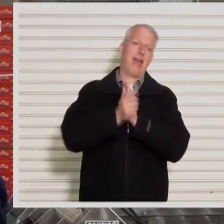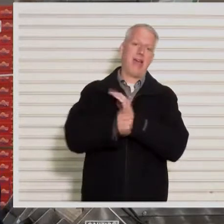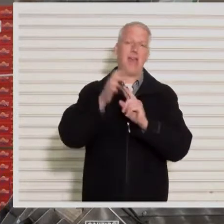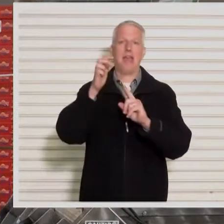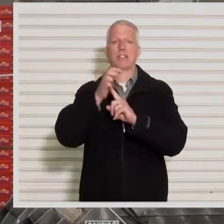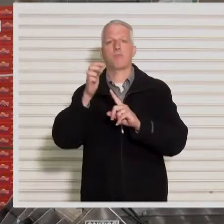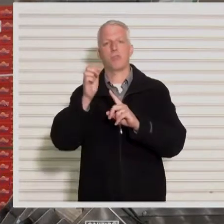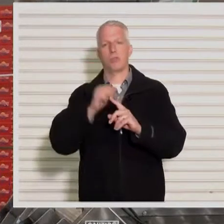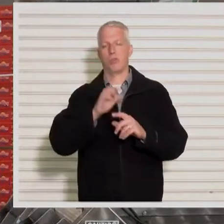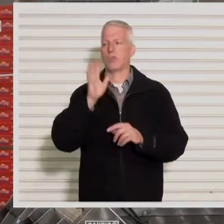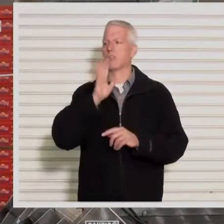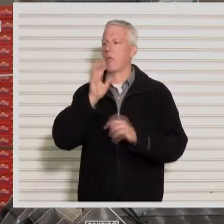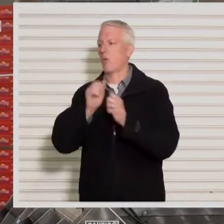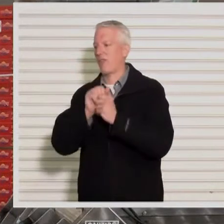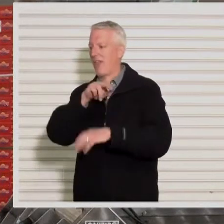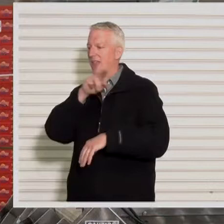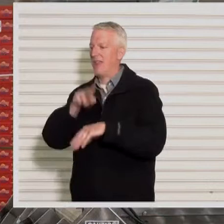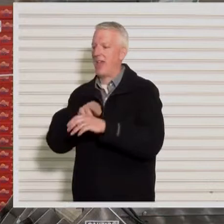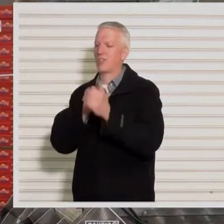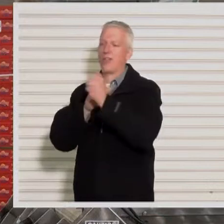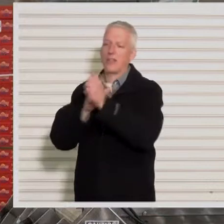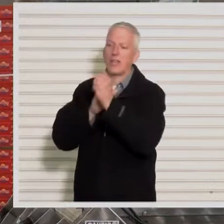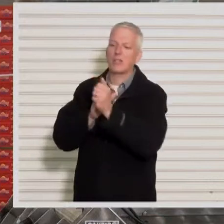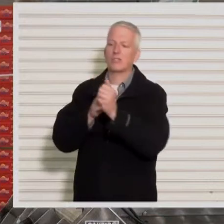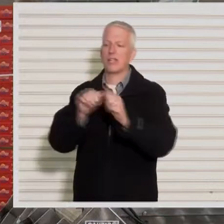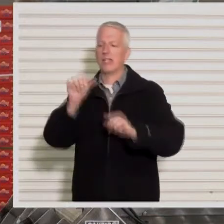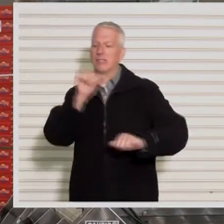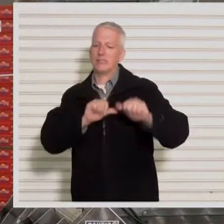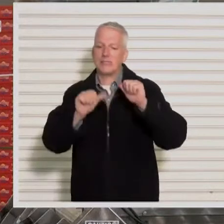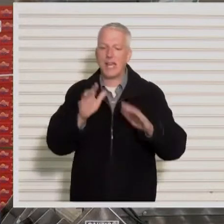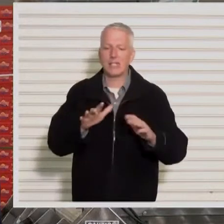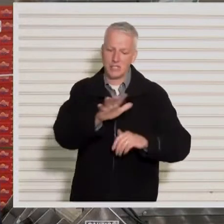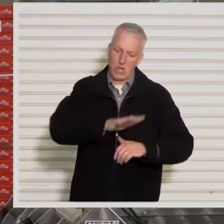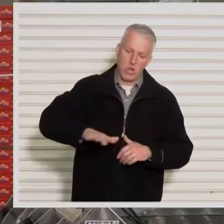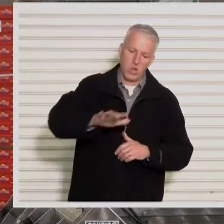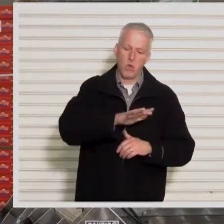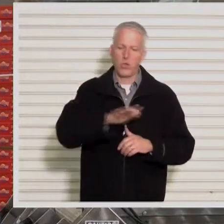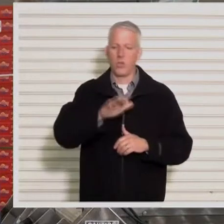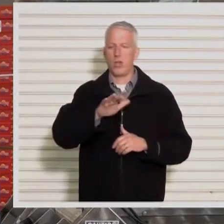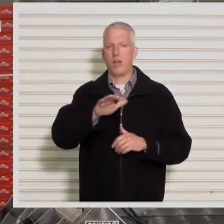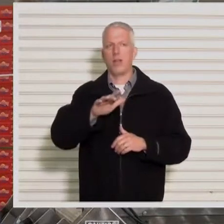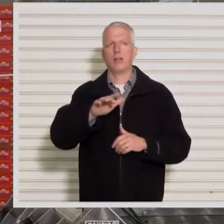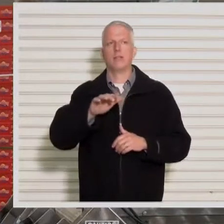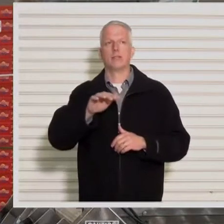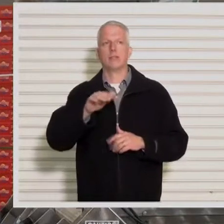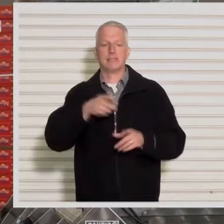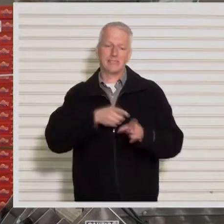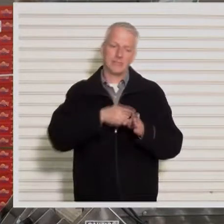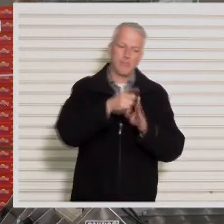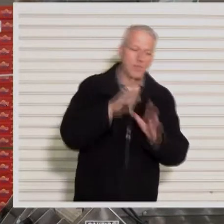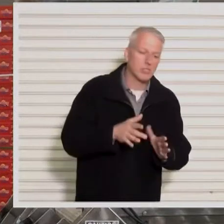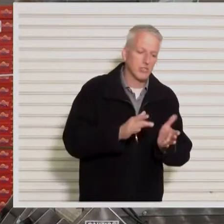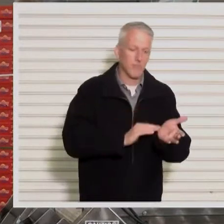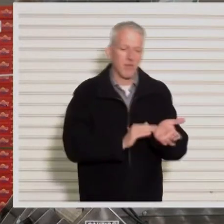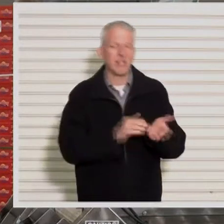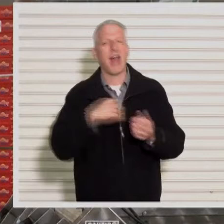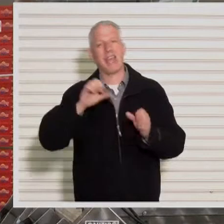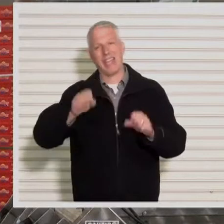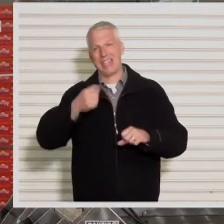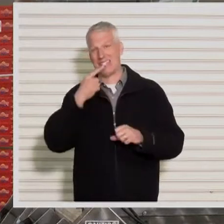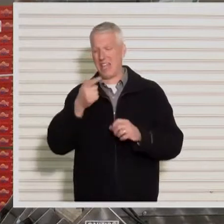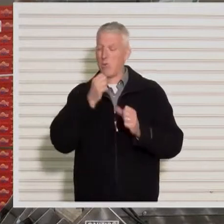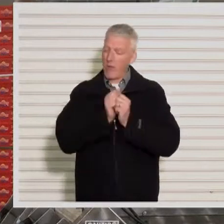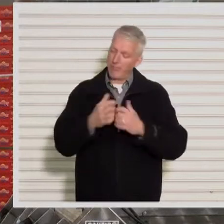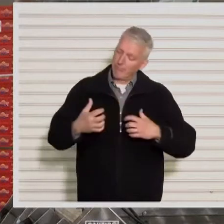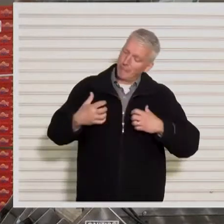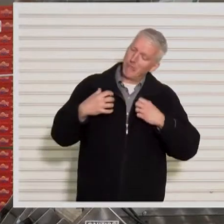national leaders, scientists, local epidemiologists, I can say with absolute